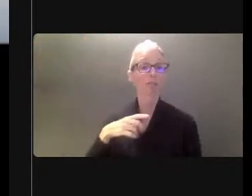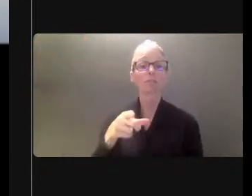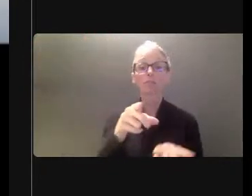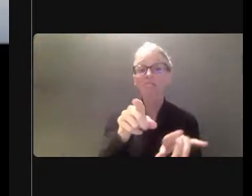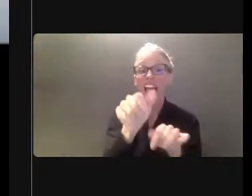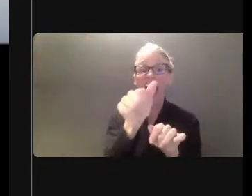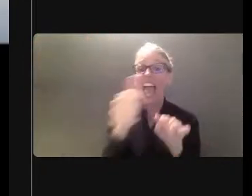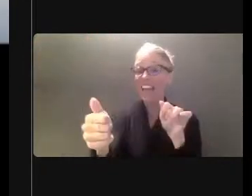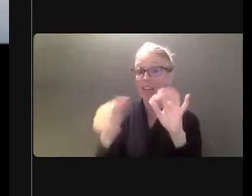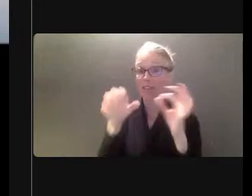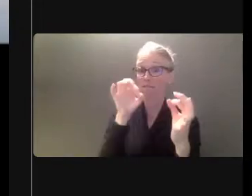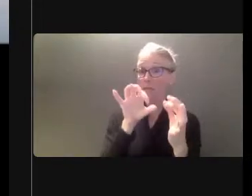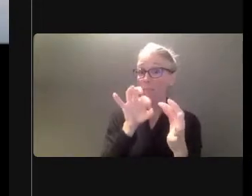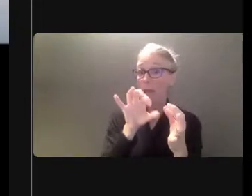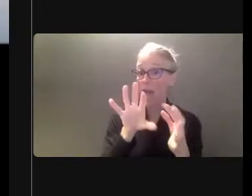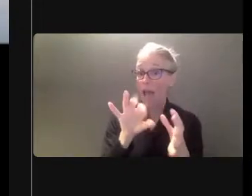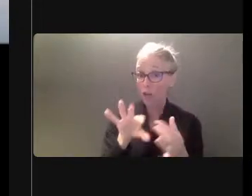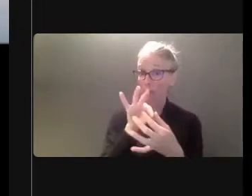at